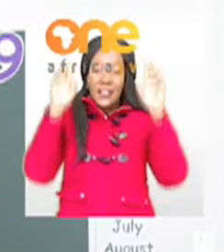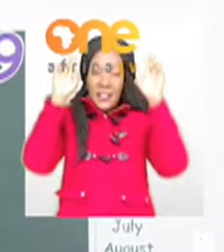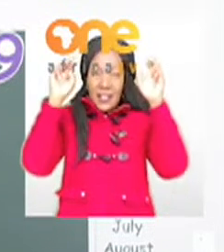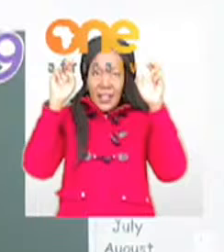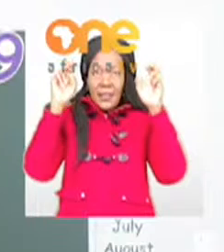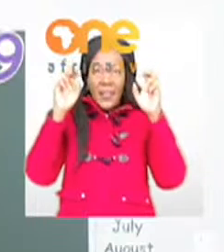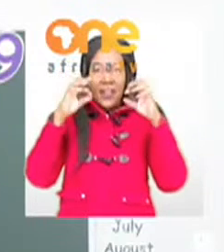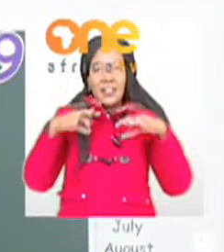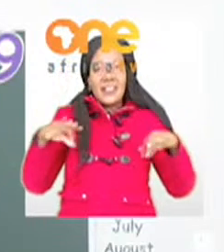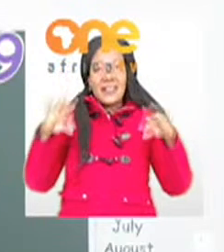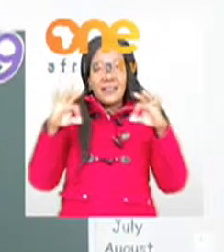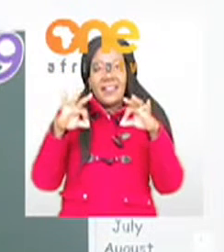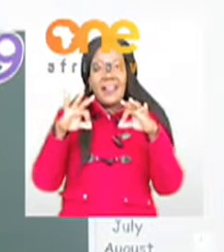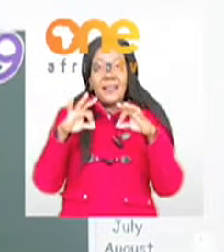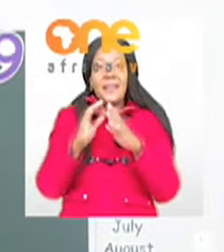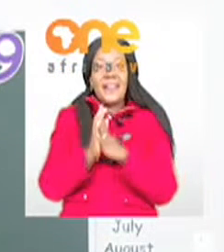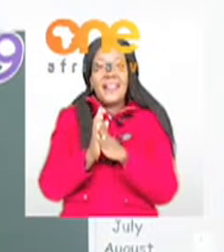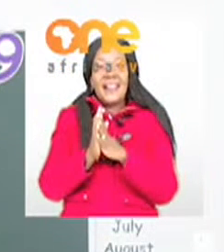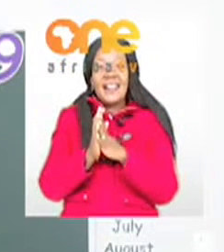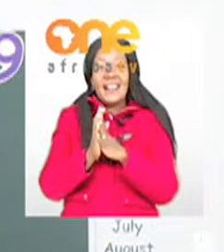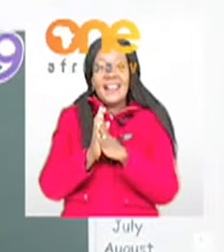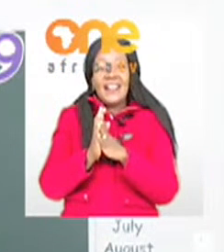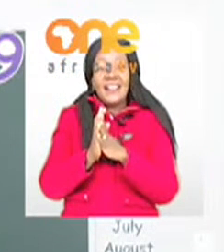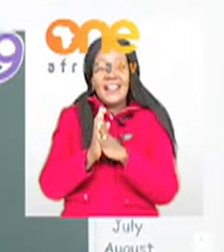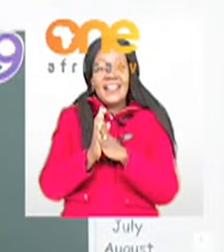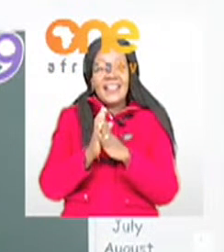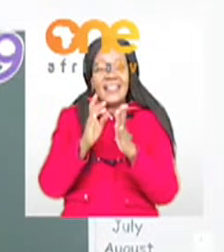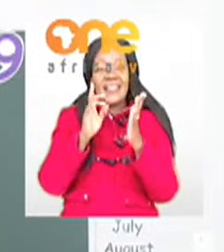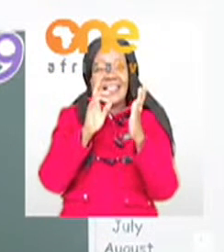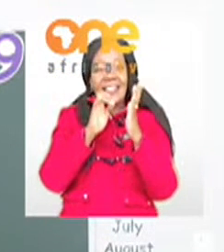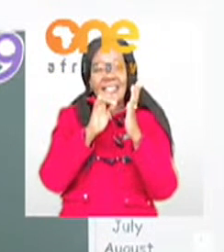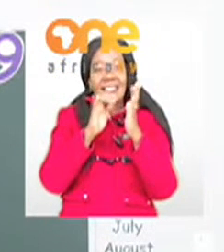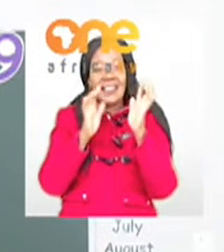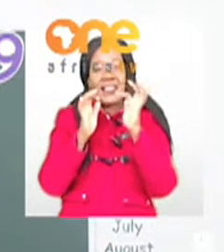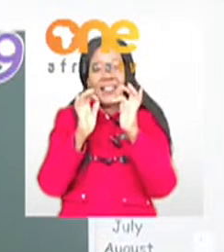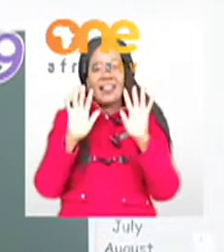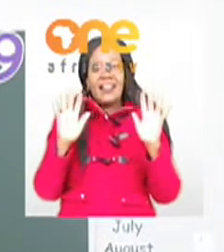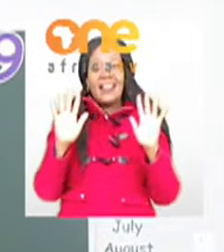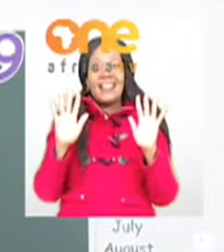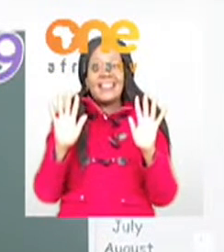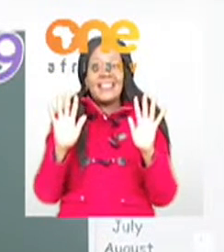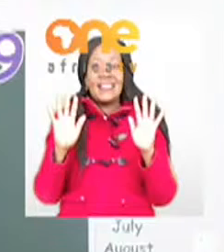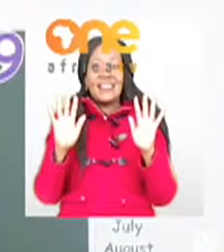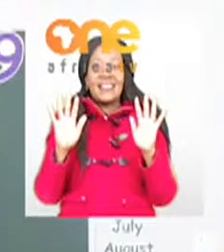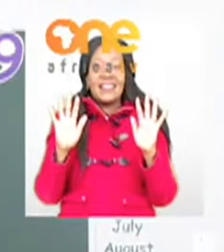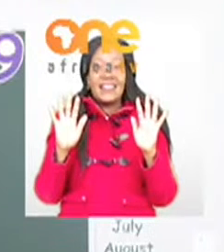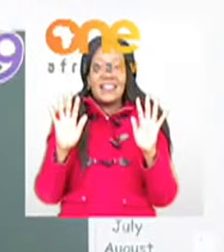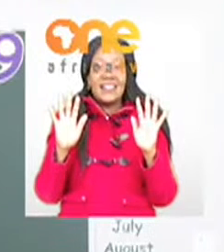is farm. Let's sanitize our hands.